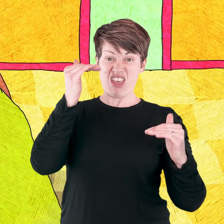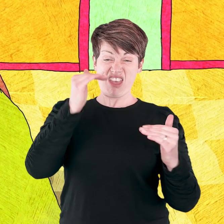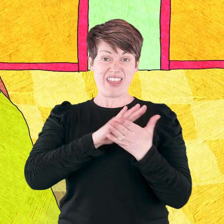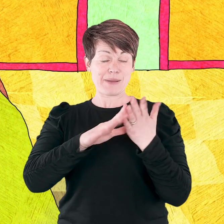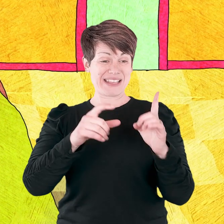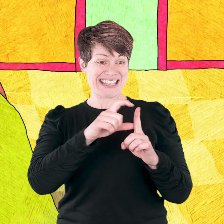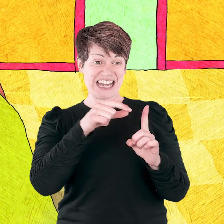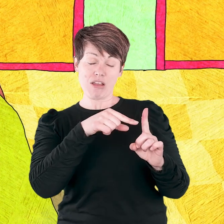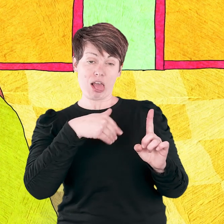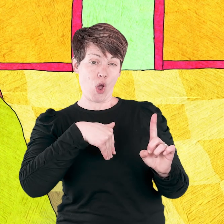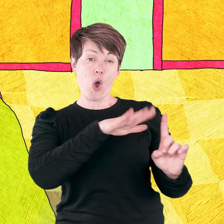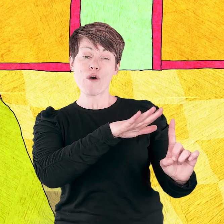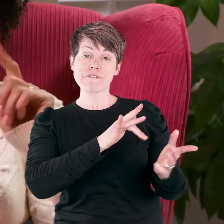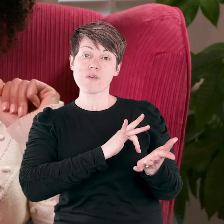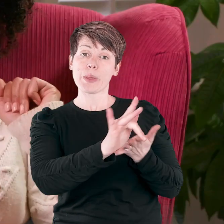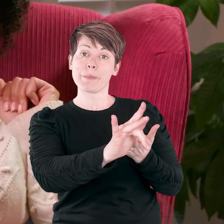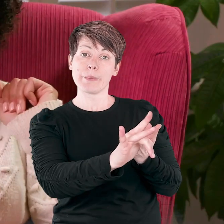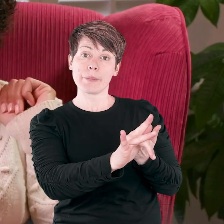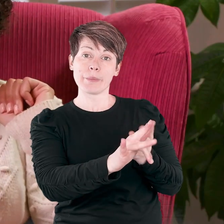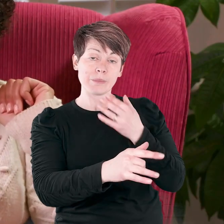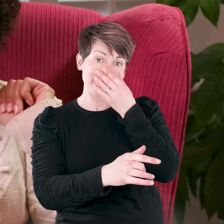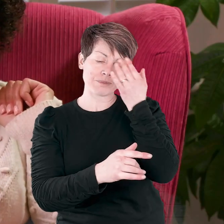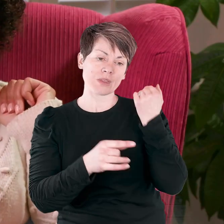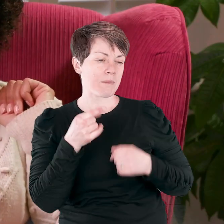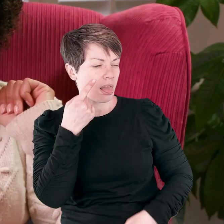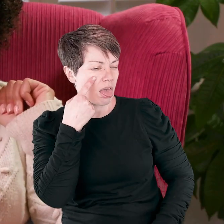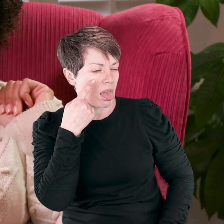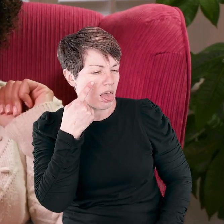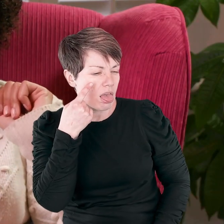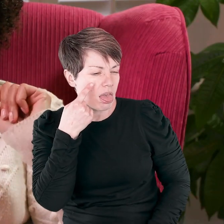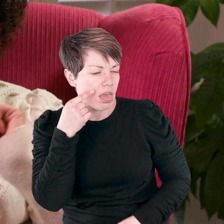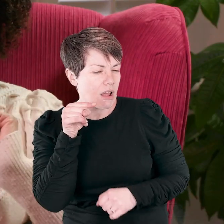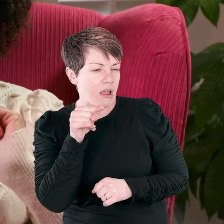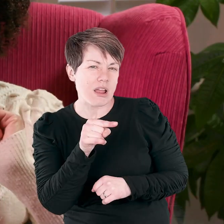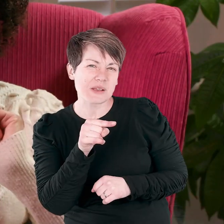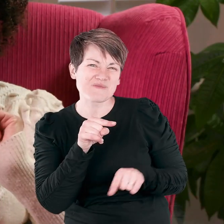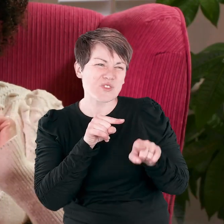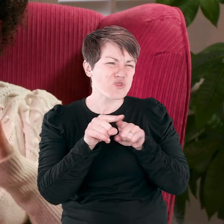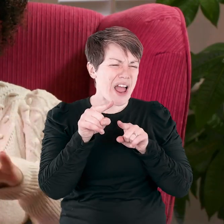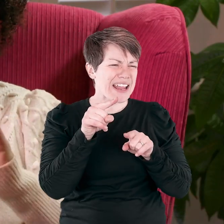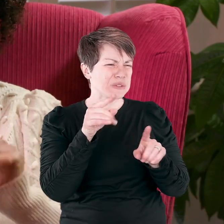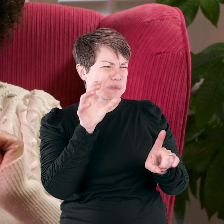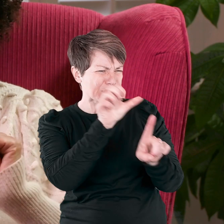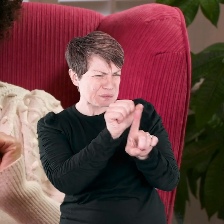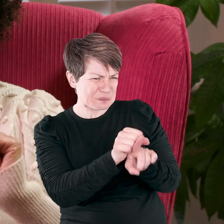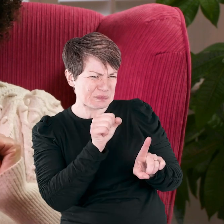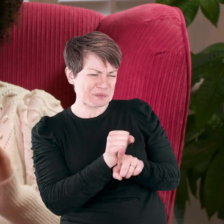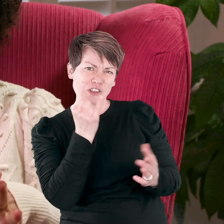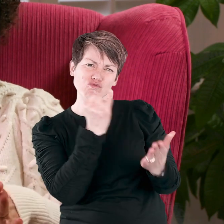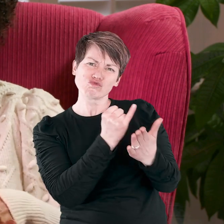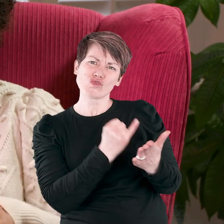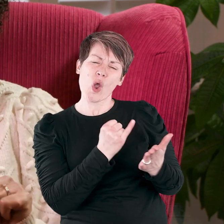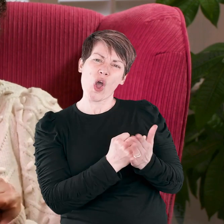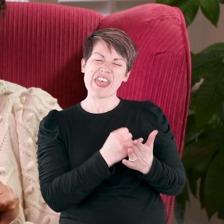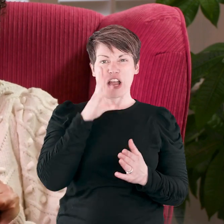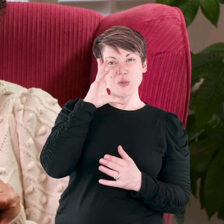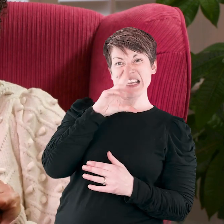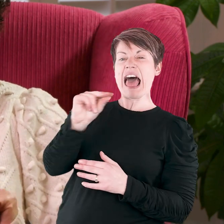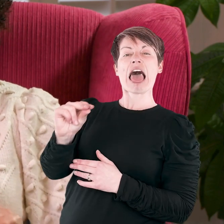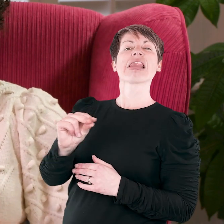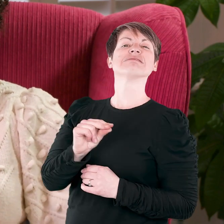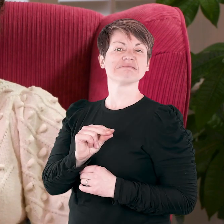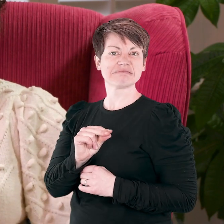get rid of Daniel. So they spied on Daniel. They tried to find things wrong with Daniel, things they could tell